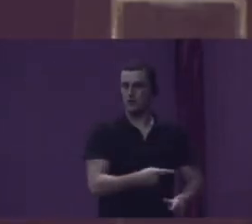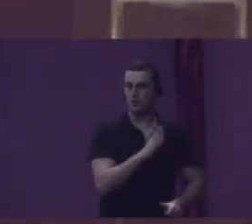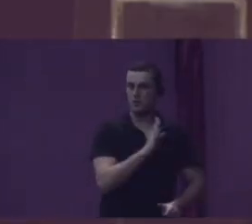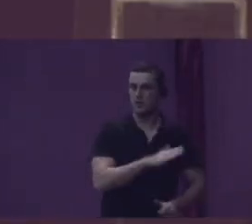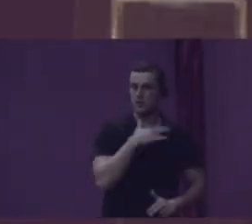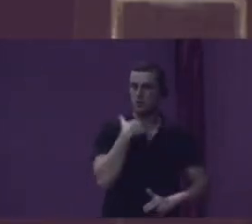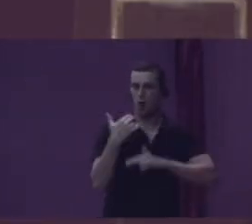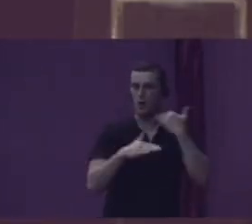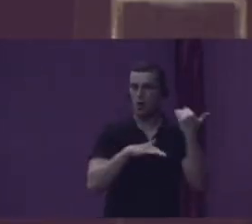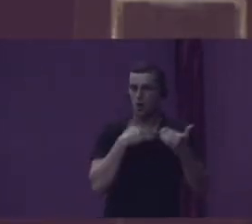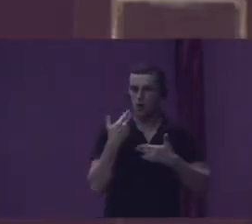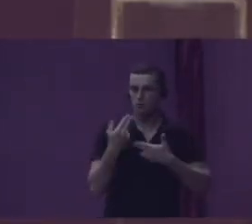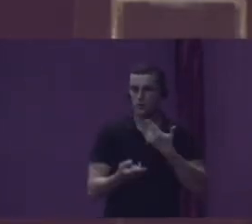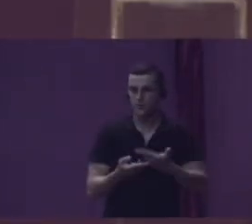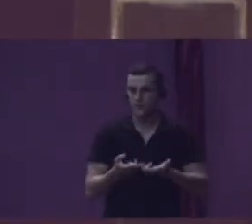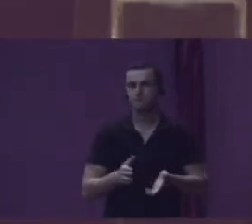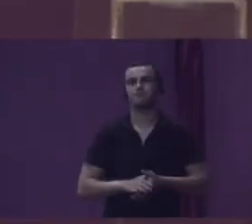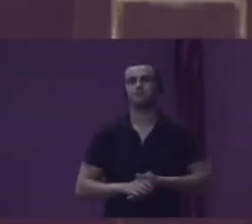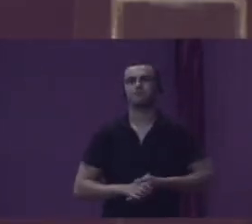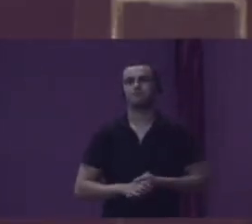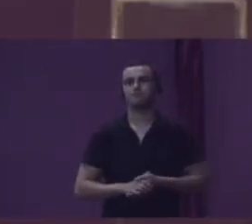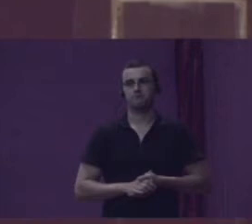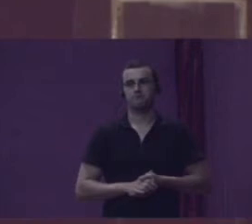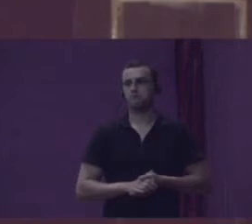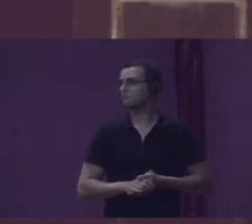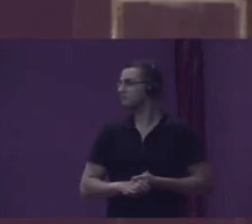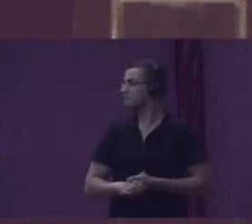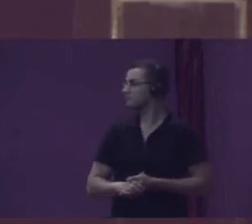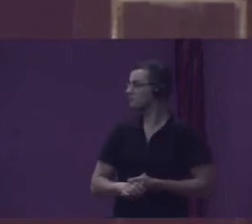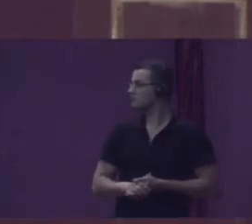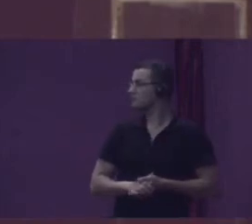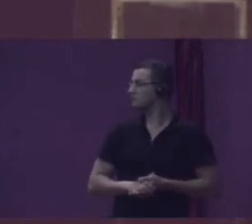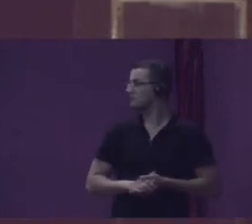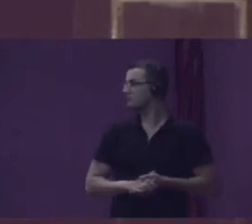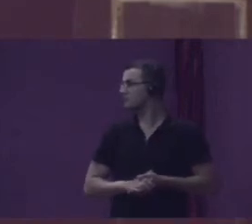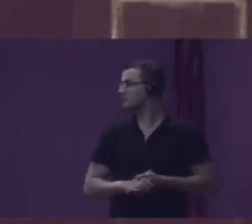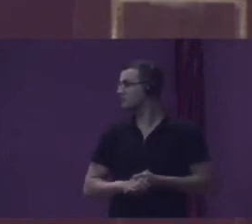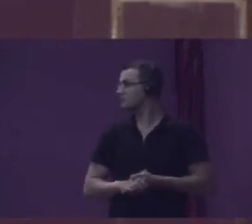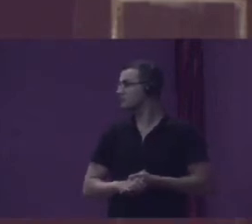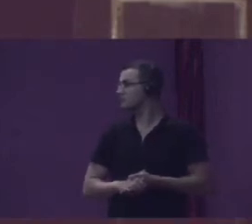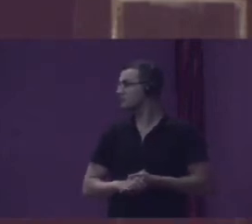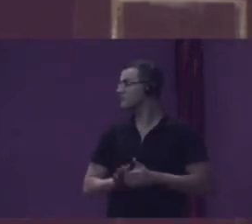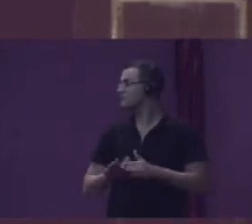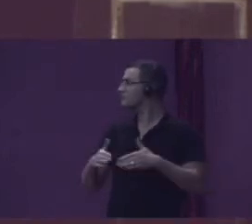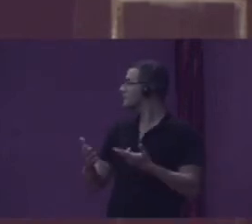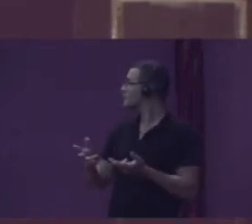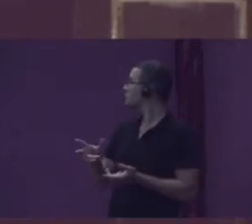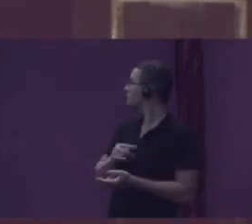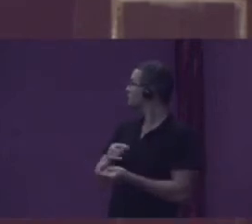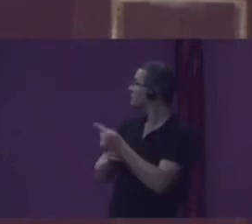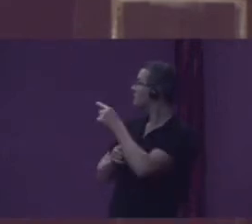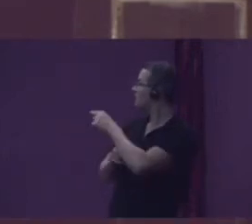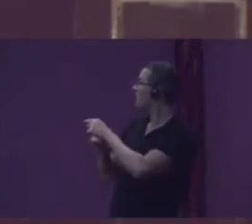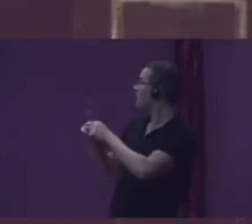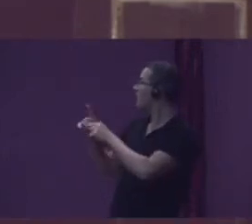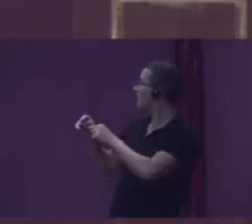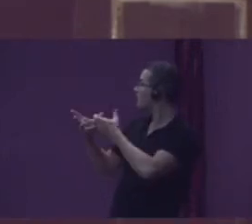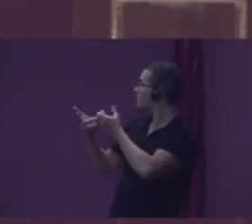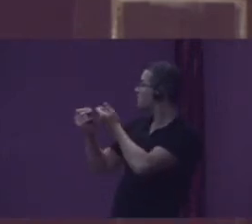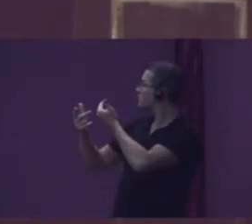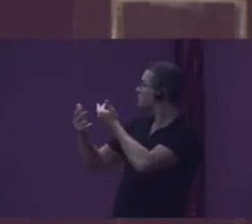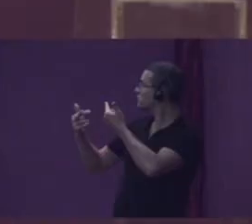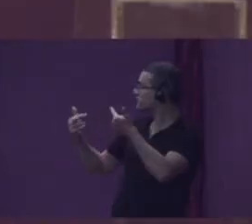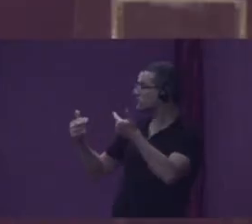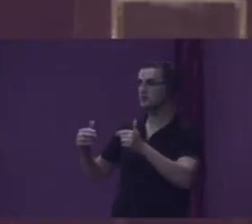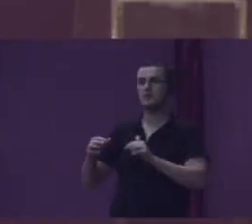And this is the accompanying slide of the too much too soon, right? So these are the cesarean rates by country.